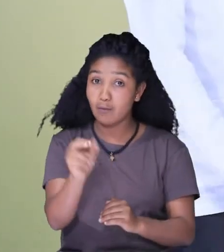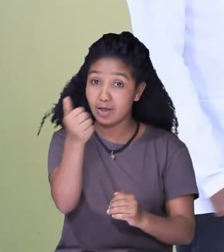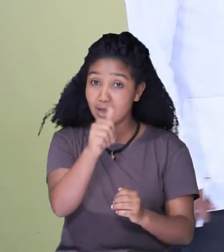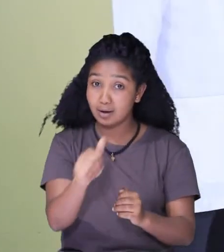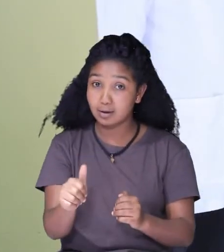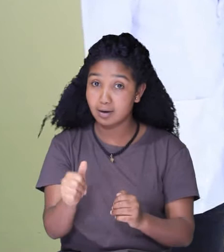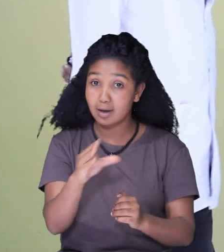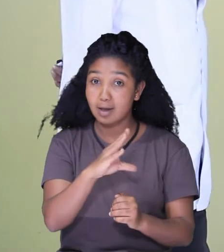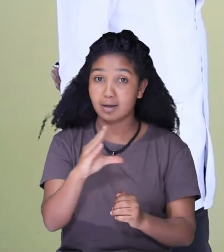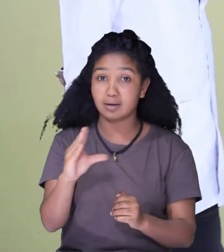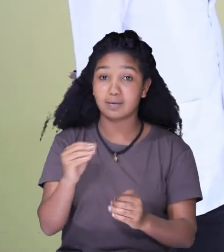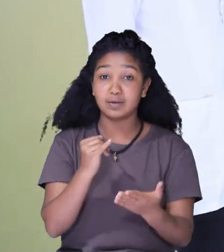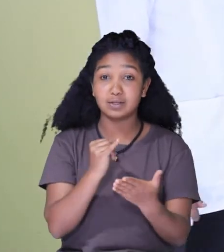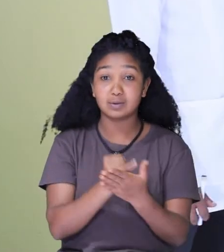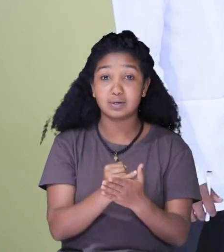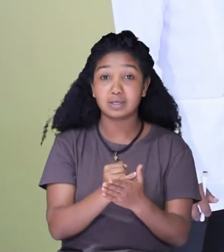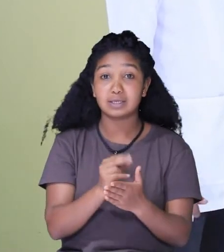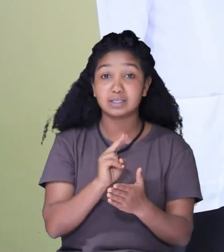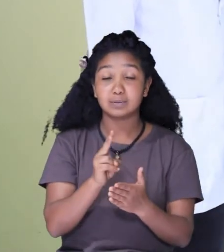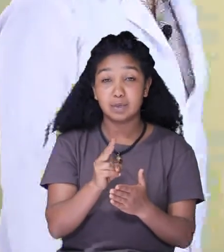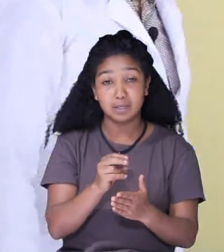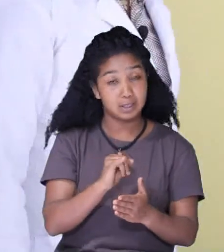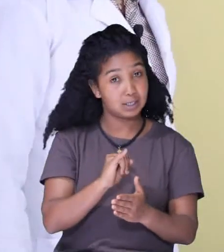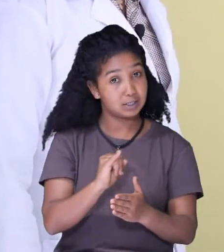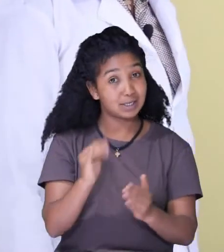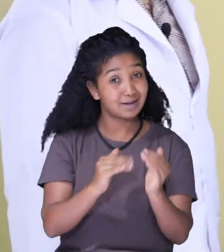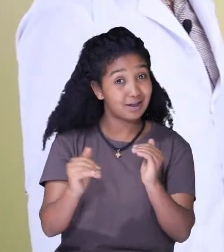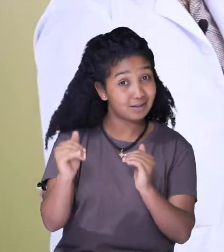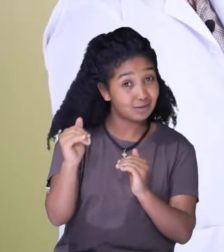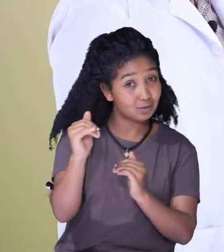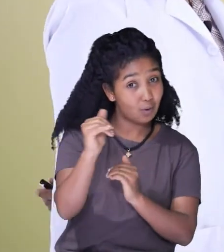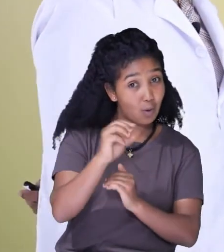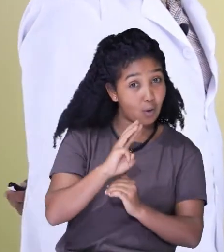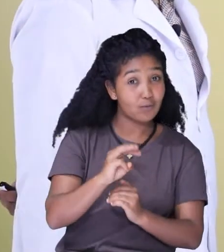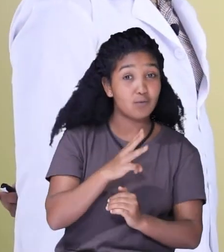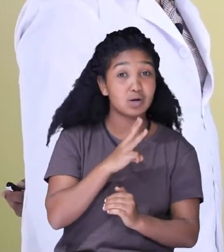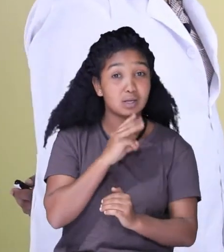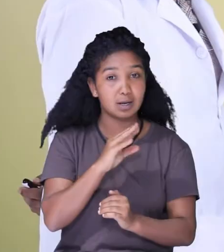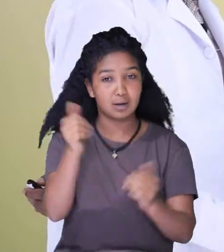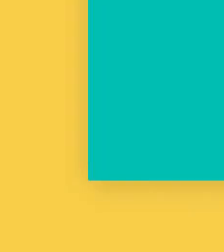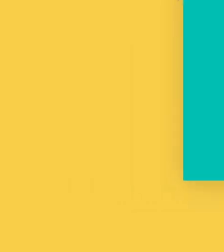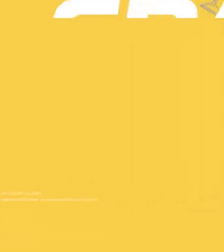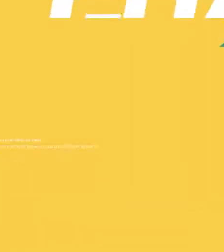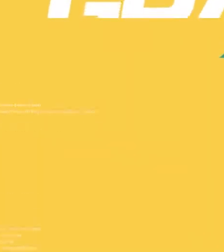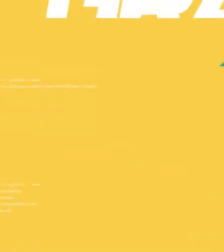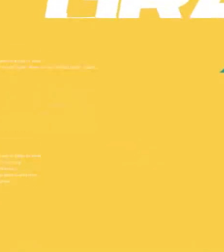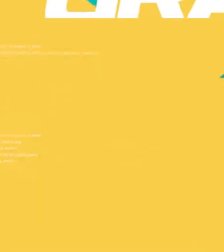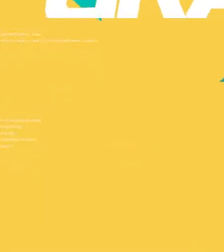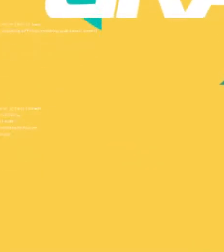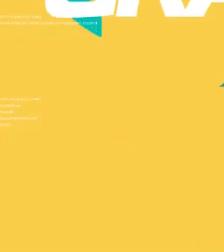air, and its speed in steel is greatest of water and air.